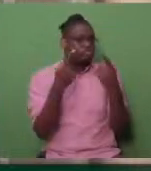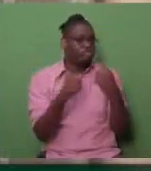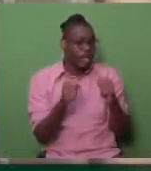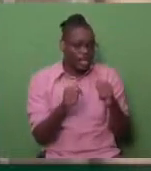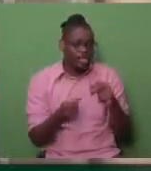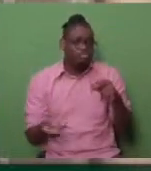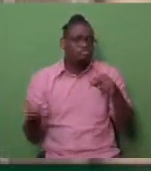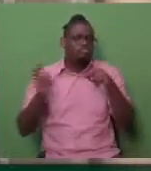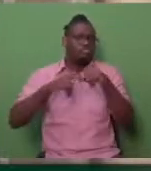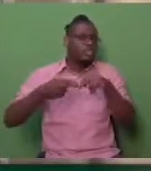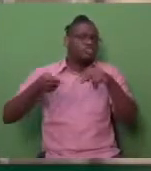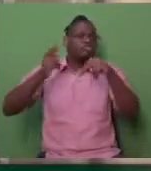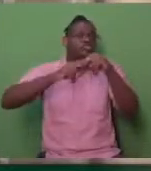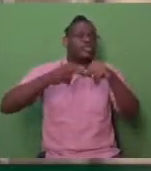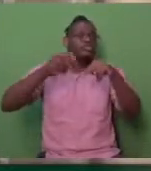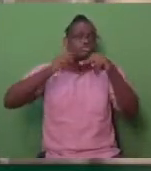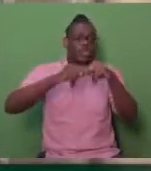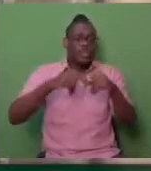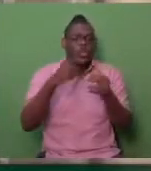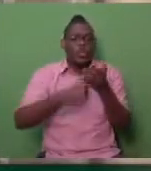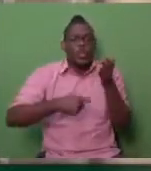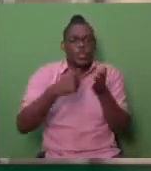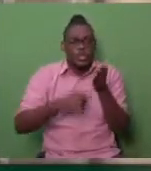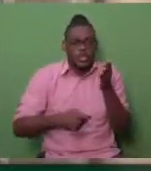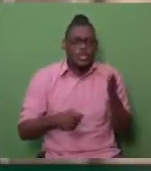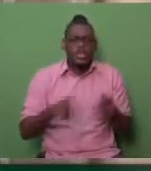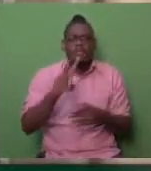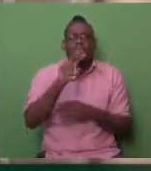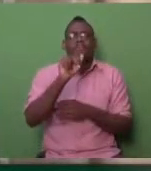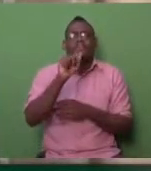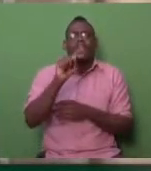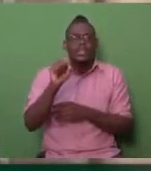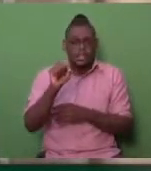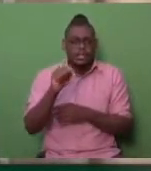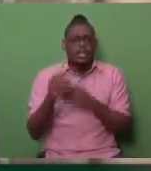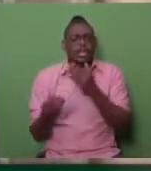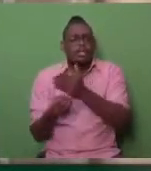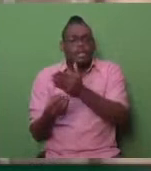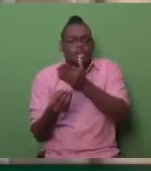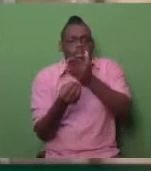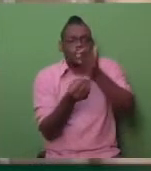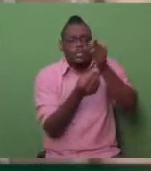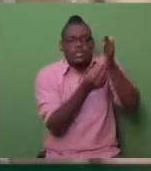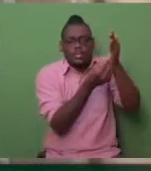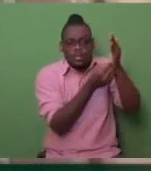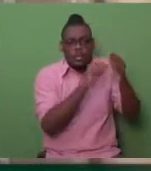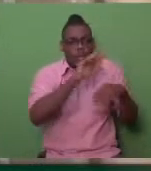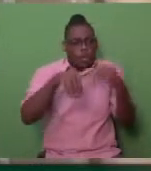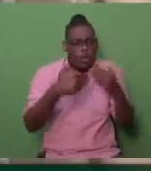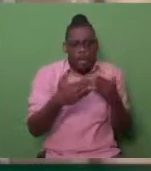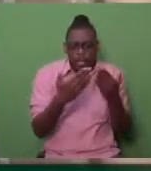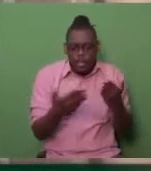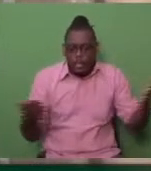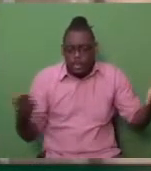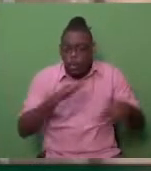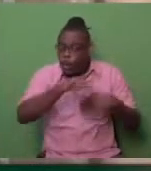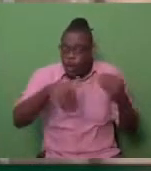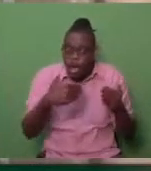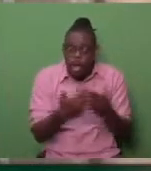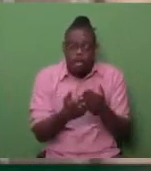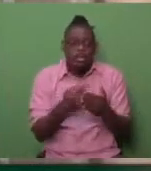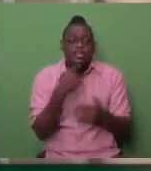then, decrying our VAT plan as a populist move to gain the support of the people. So what are you doing